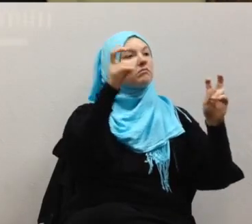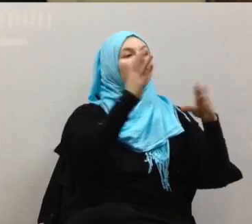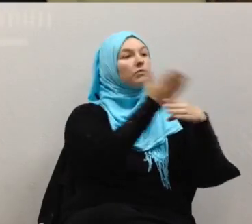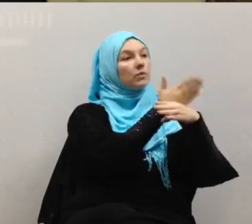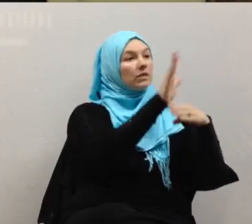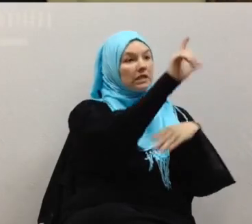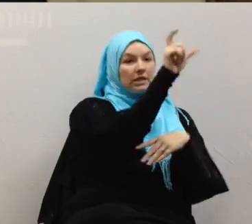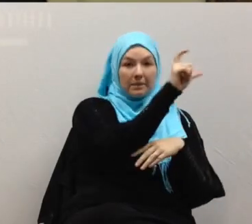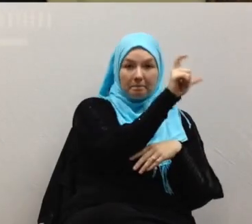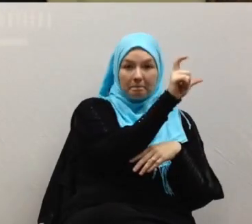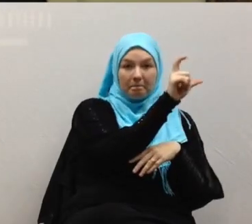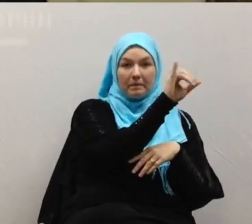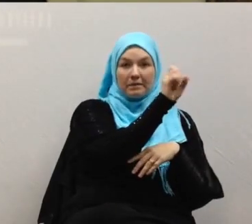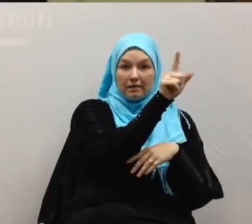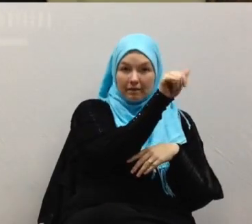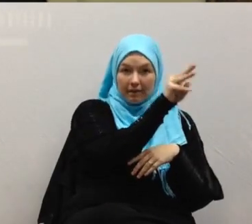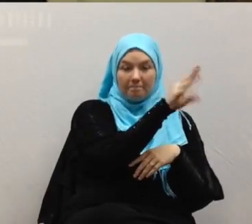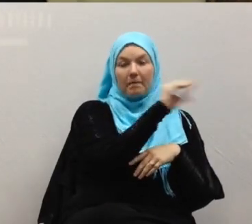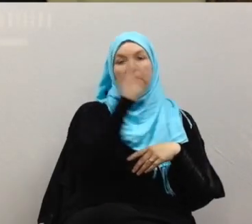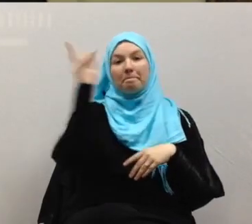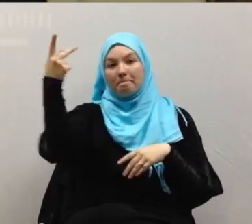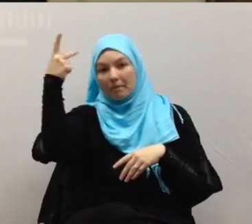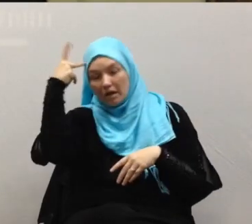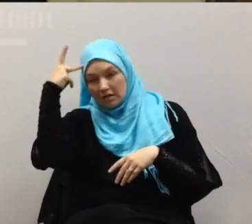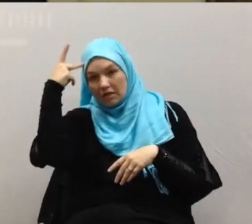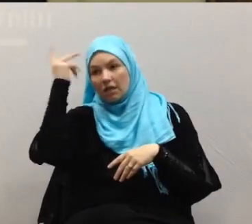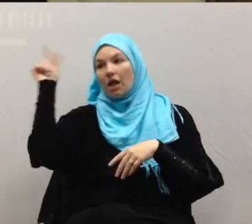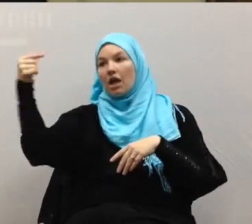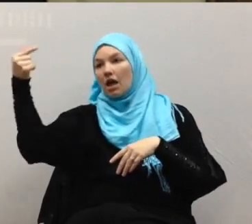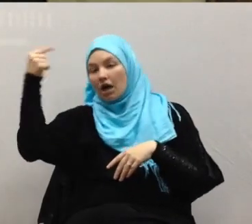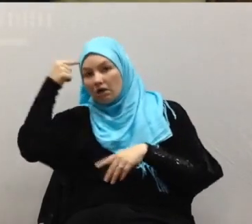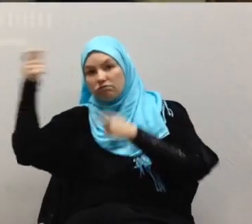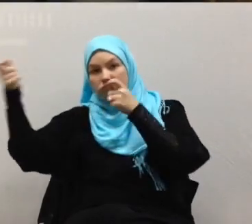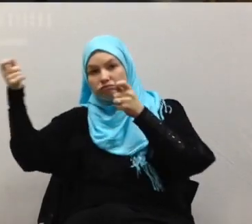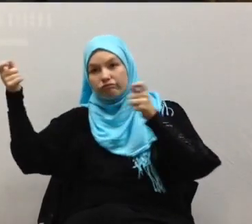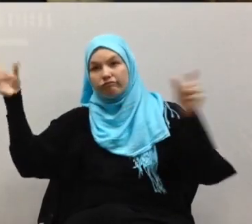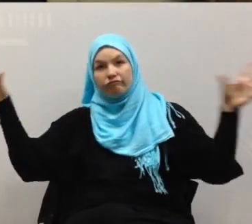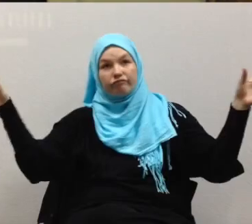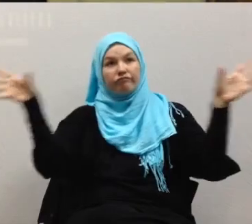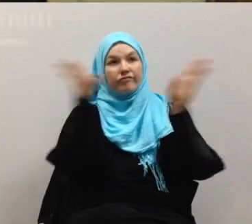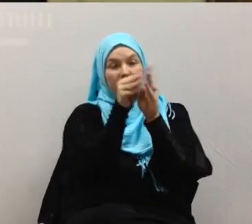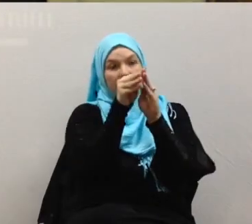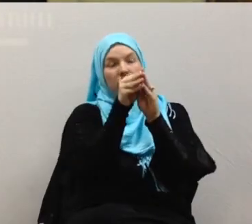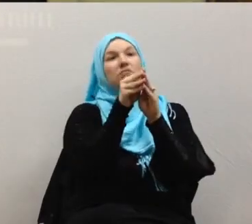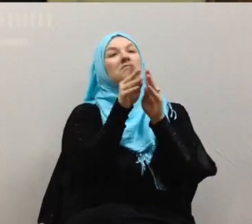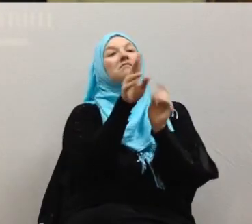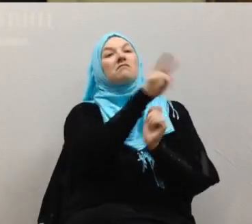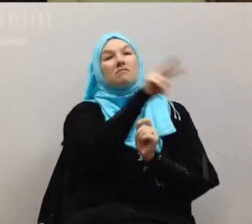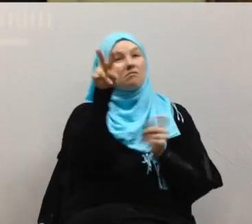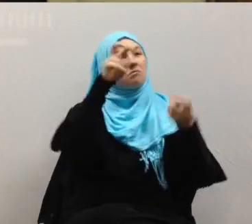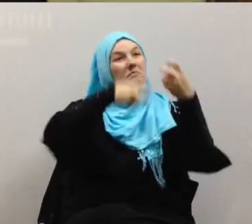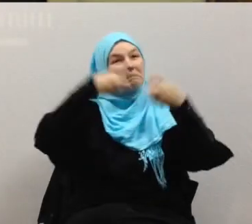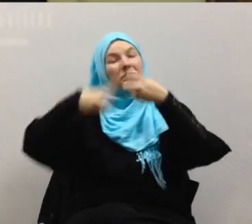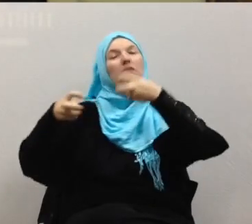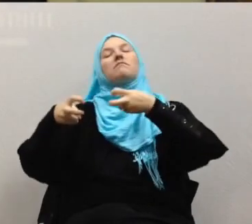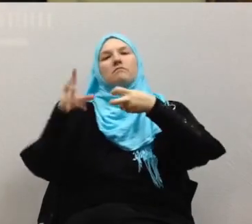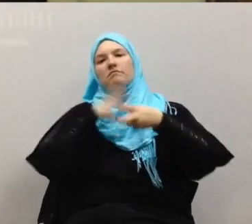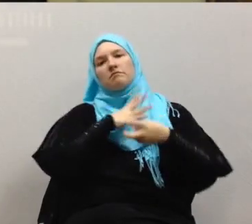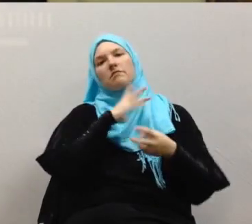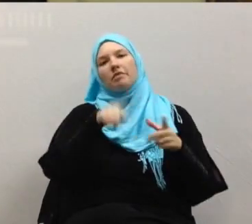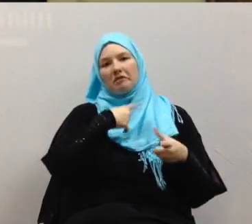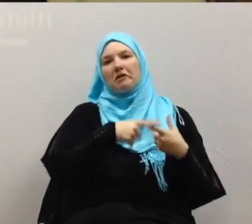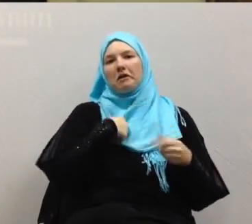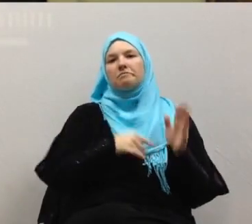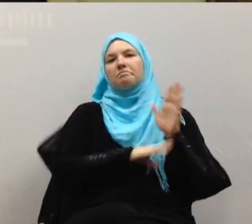between Islam and politics and governance. Because the trends that have been growing